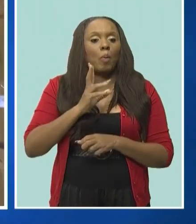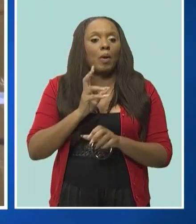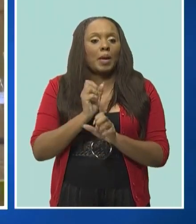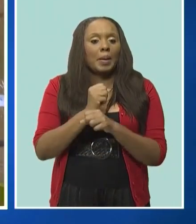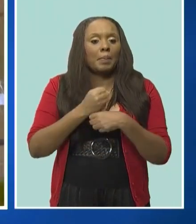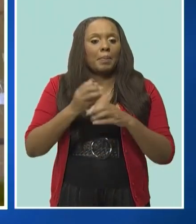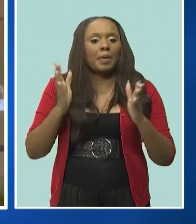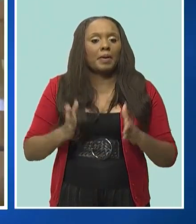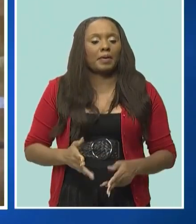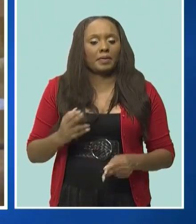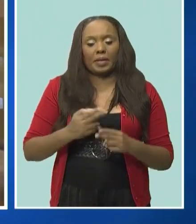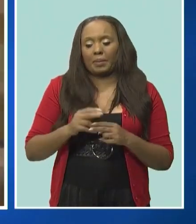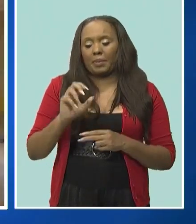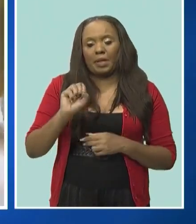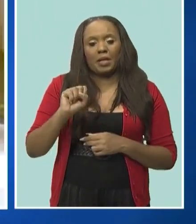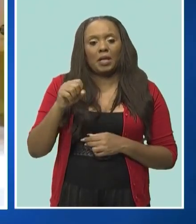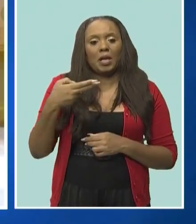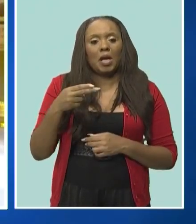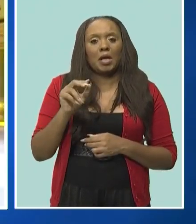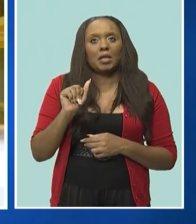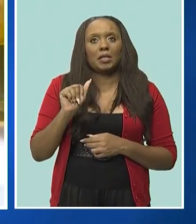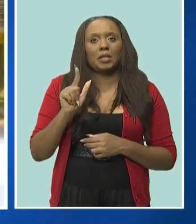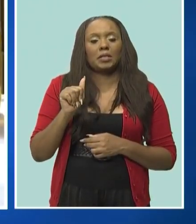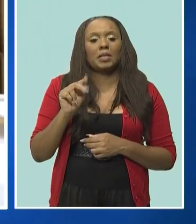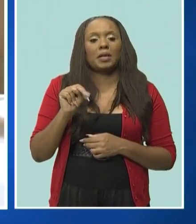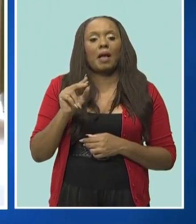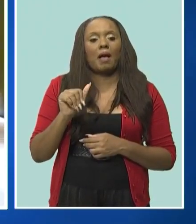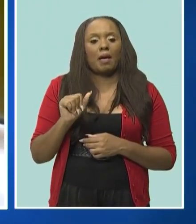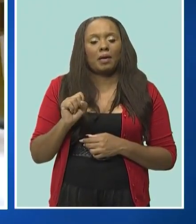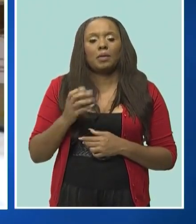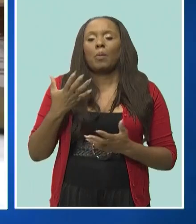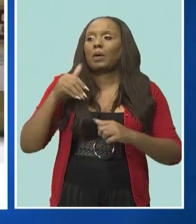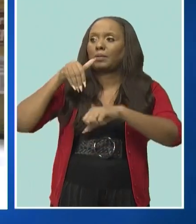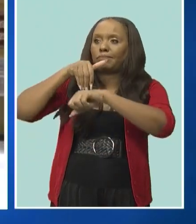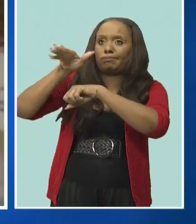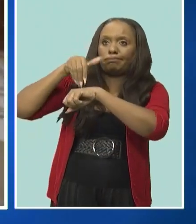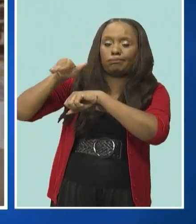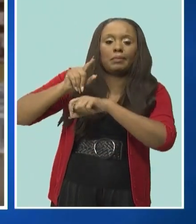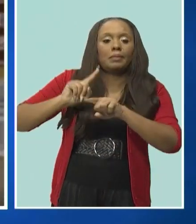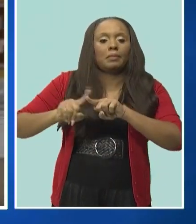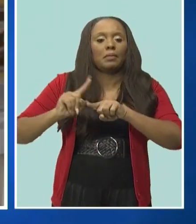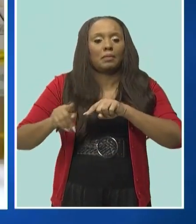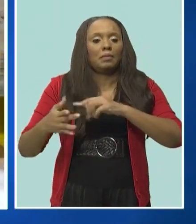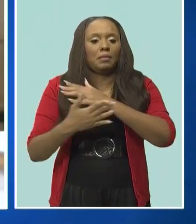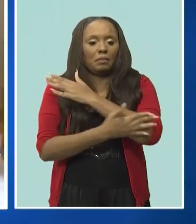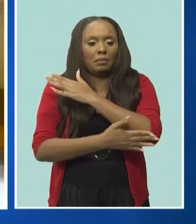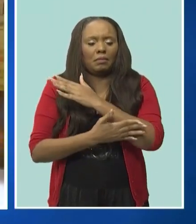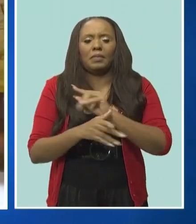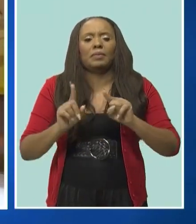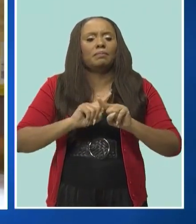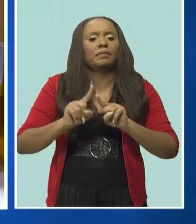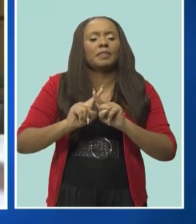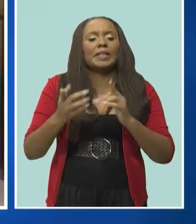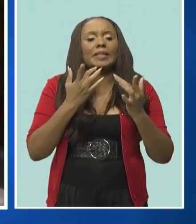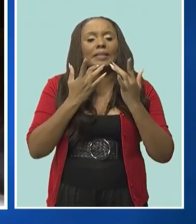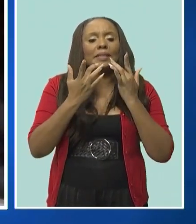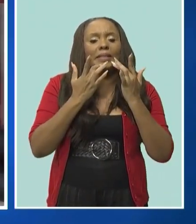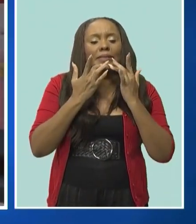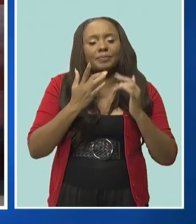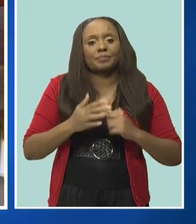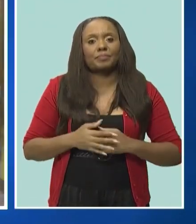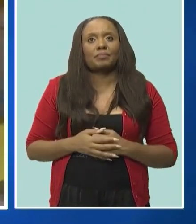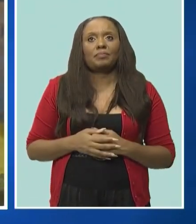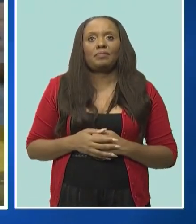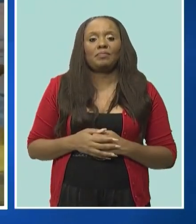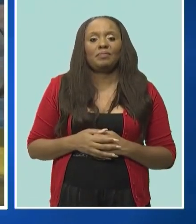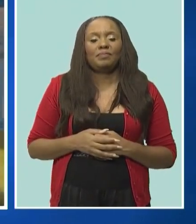market. That's according to sales executive Simone Trotman. She says the company caters to a variety of tastes. When you